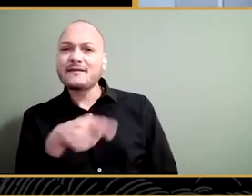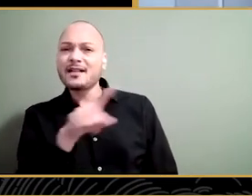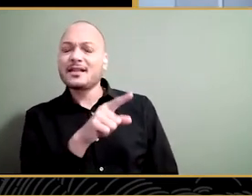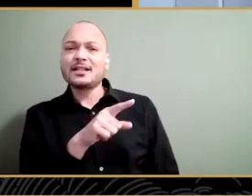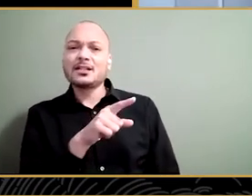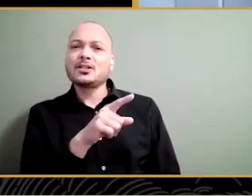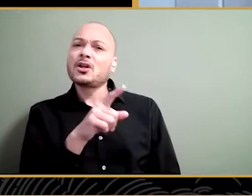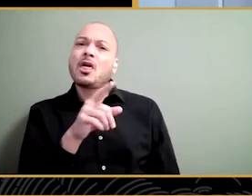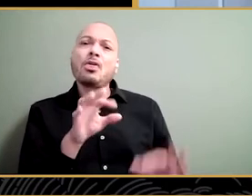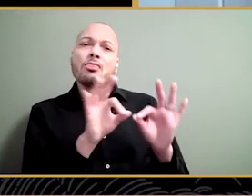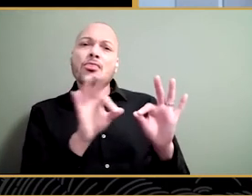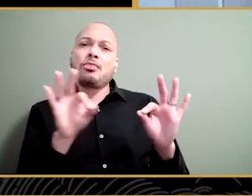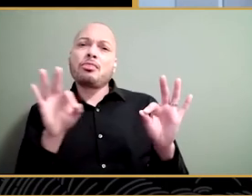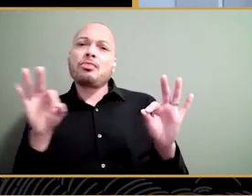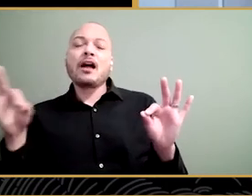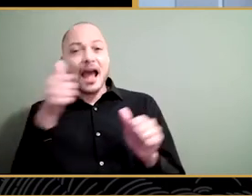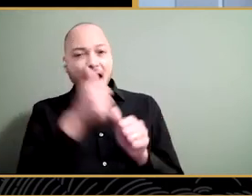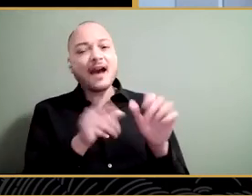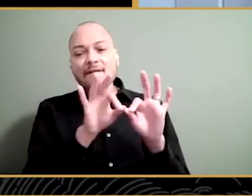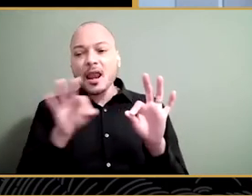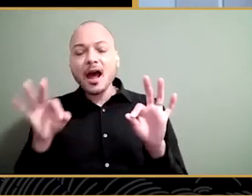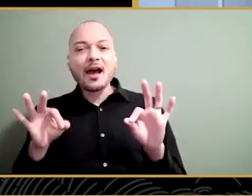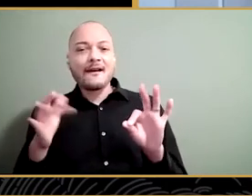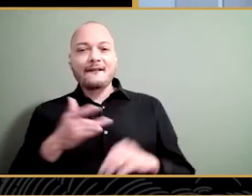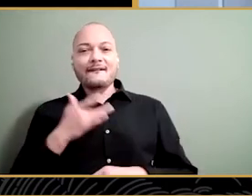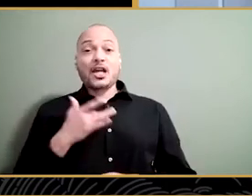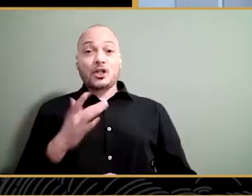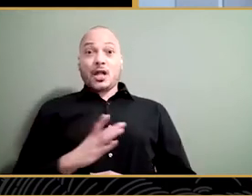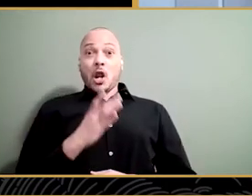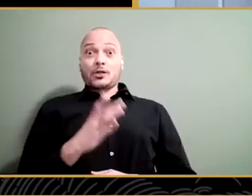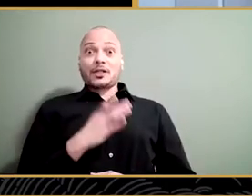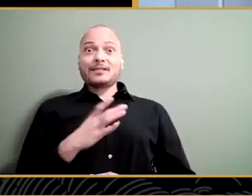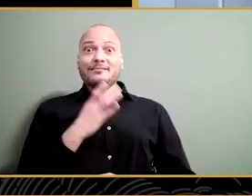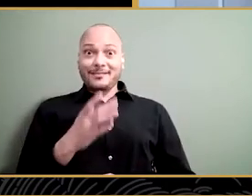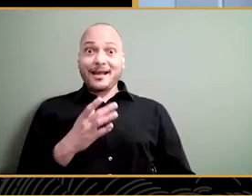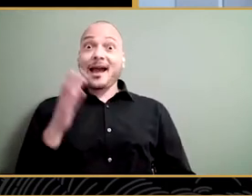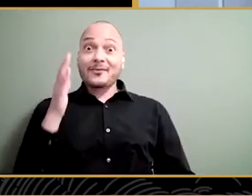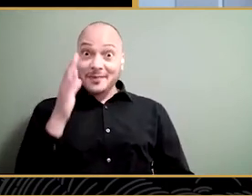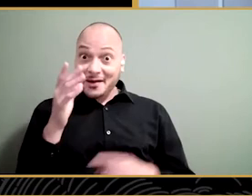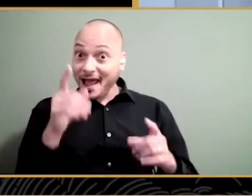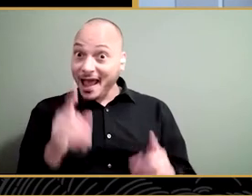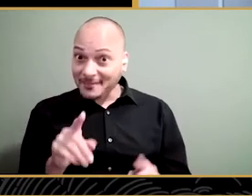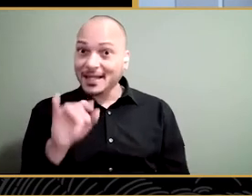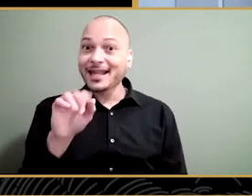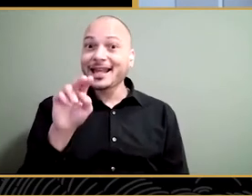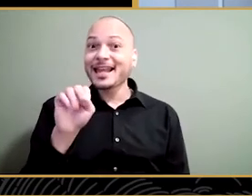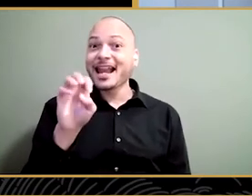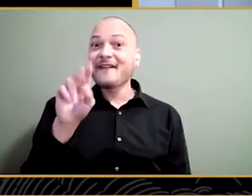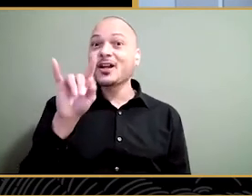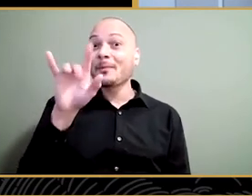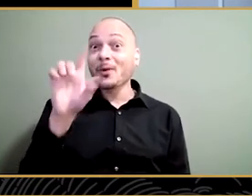lines. Every line feels luxurious and inevitable, as you wrote, Natasha, while being